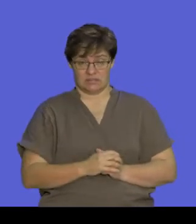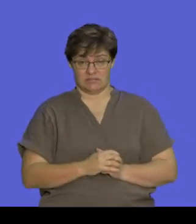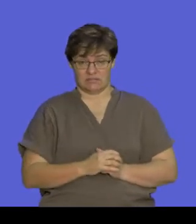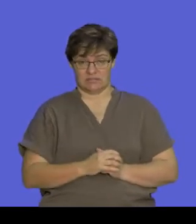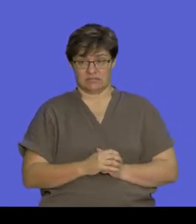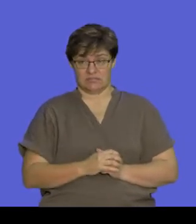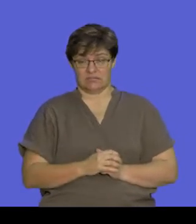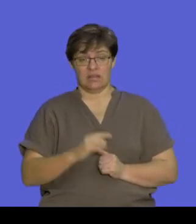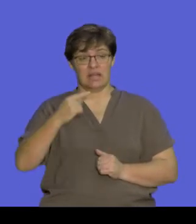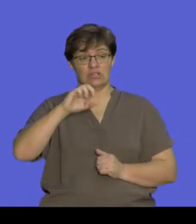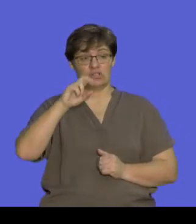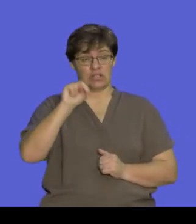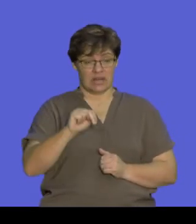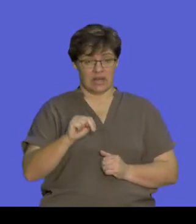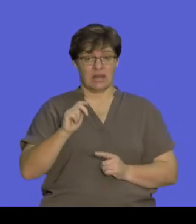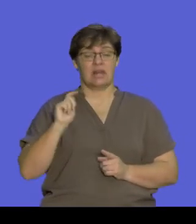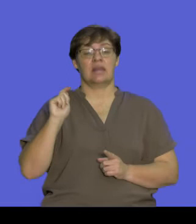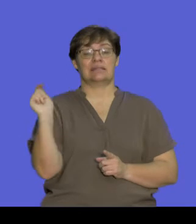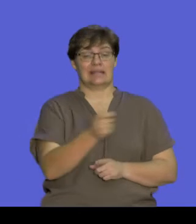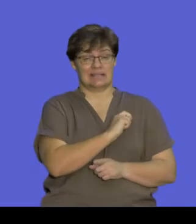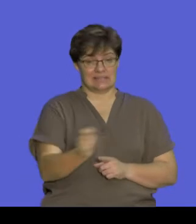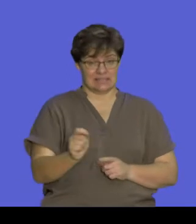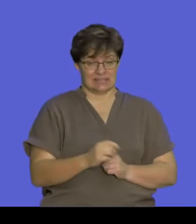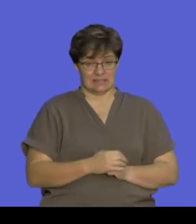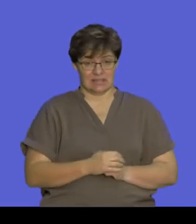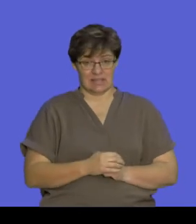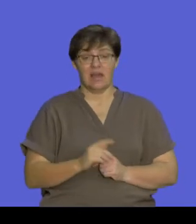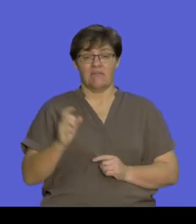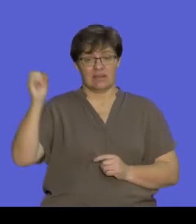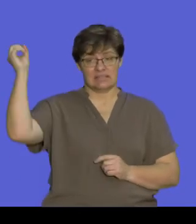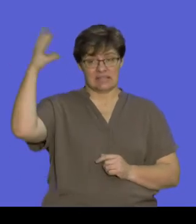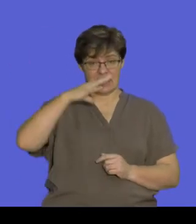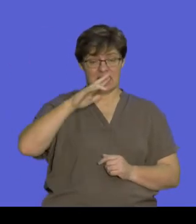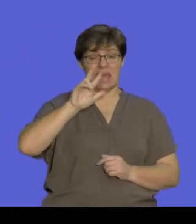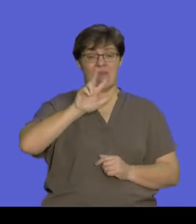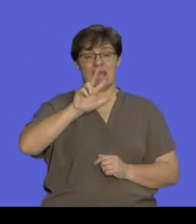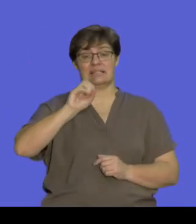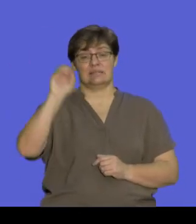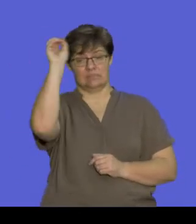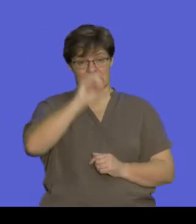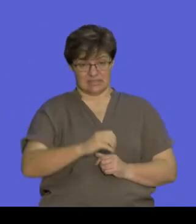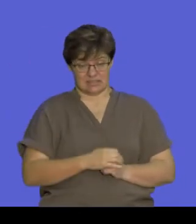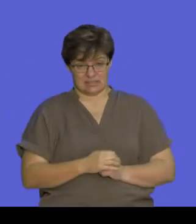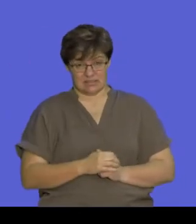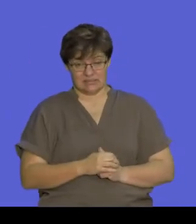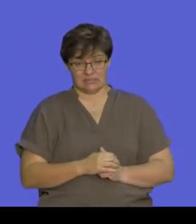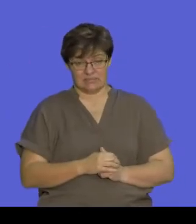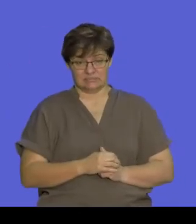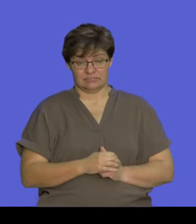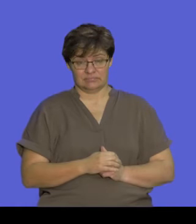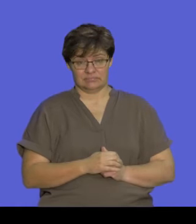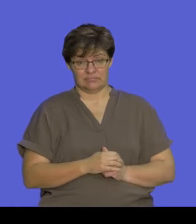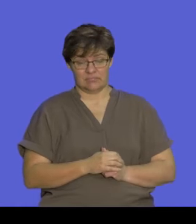play tennis if it is sunny 80% of the time. So, let's put that